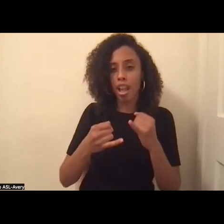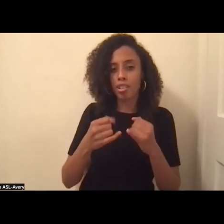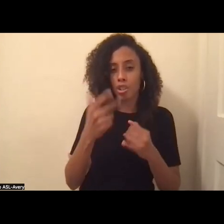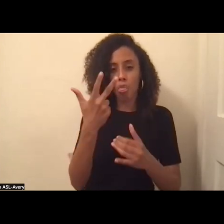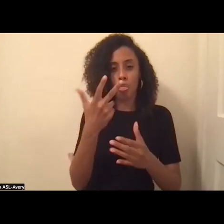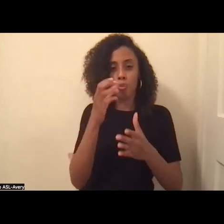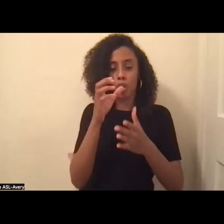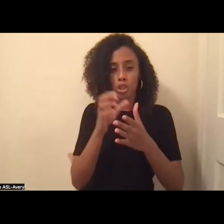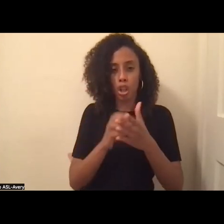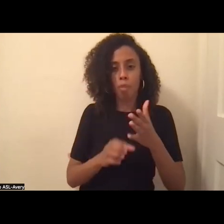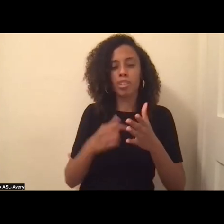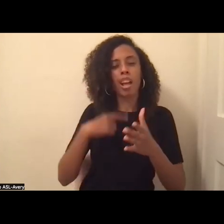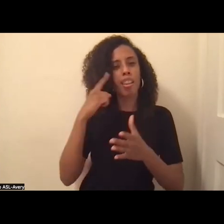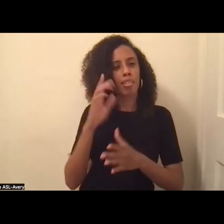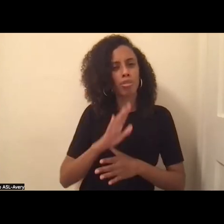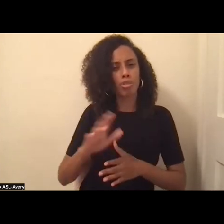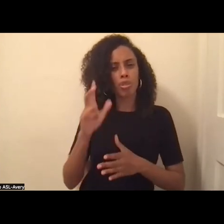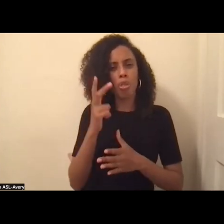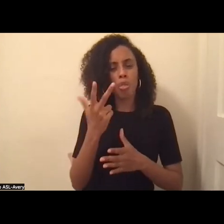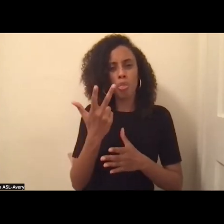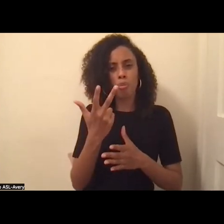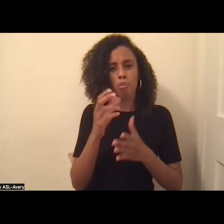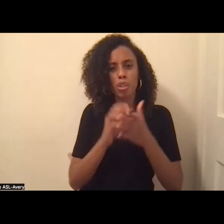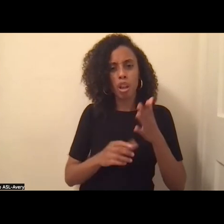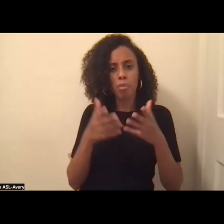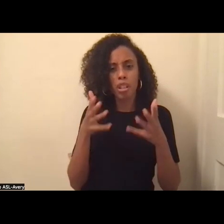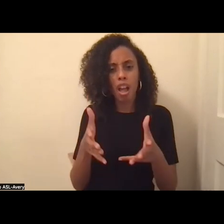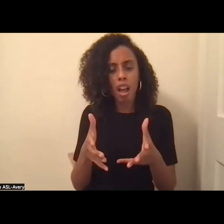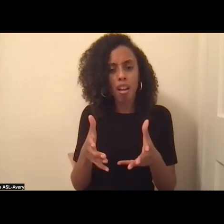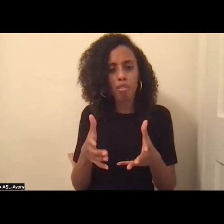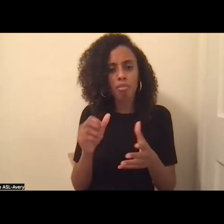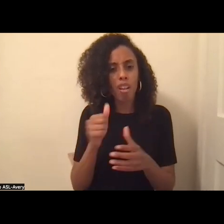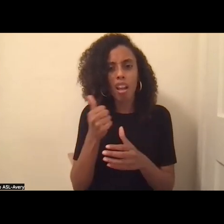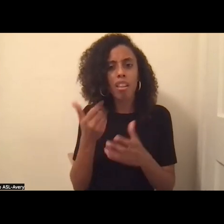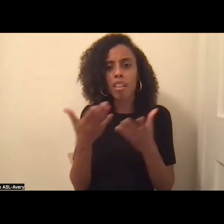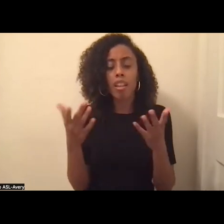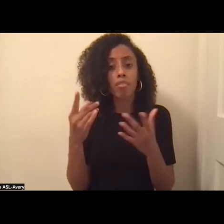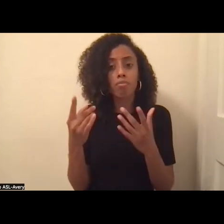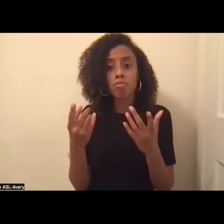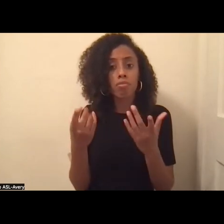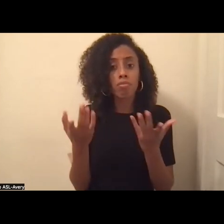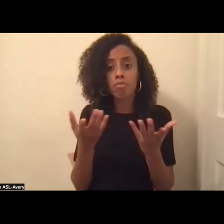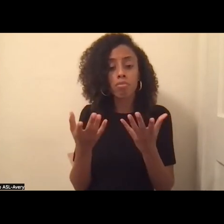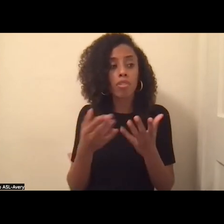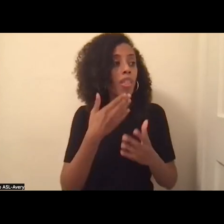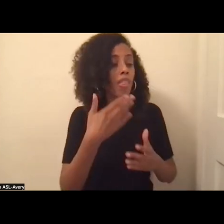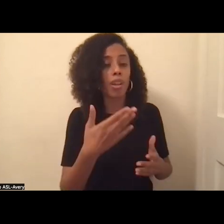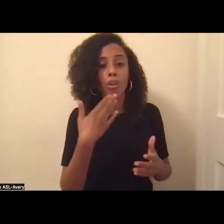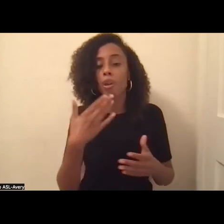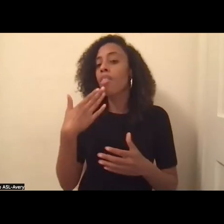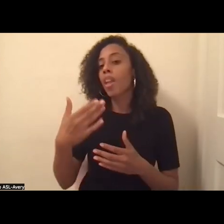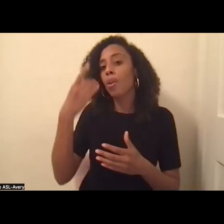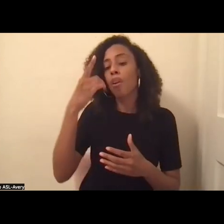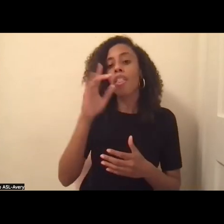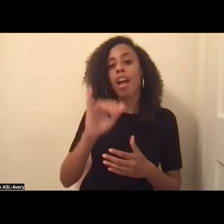Anything else? Thank you. All right. Thank you for that,